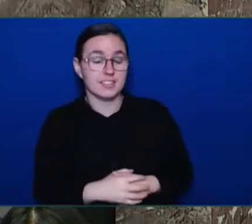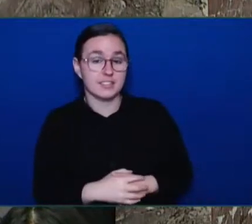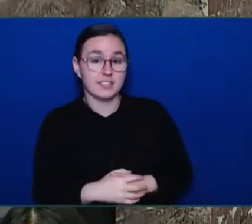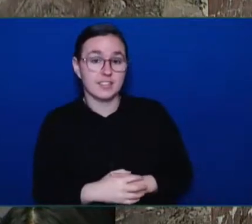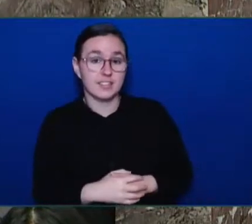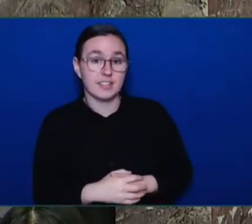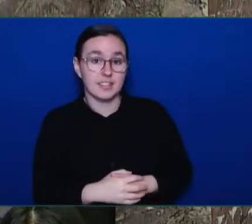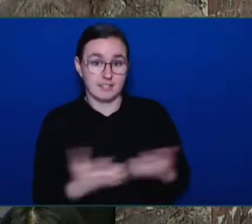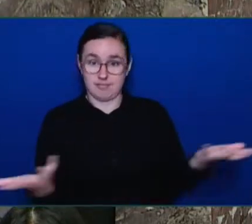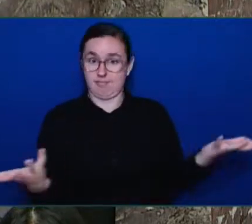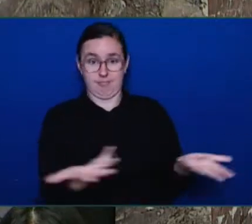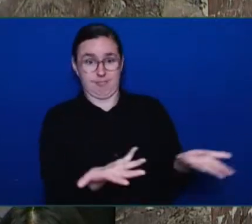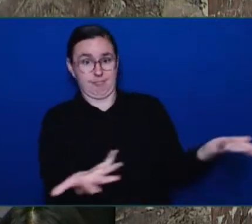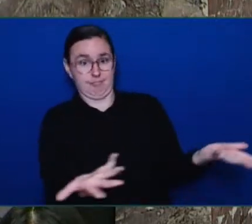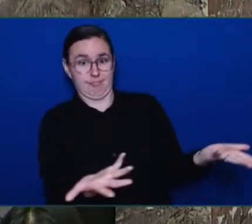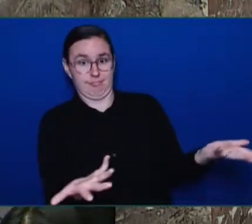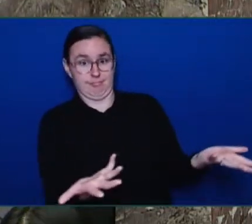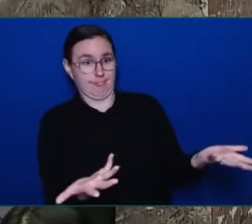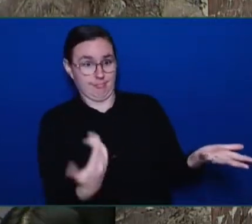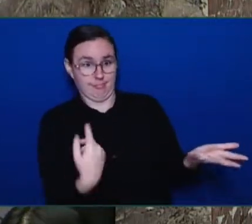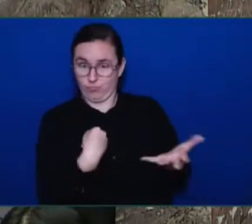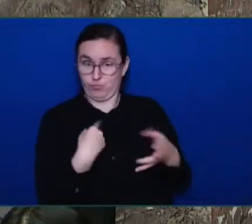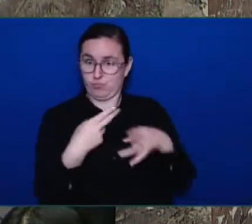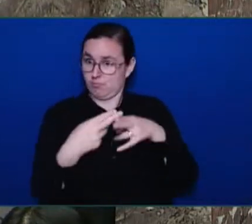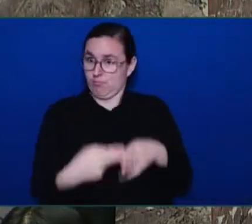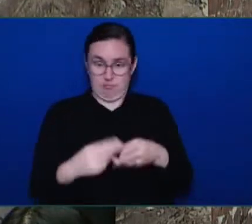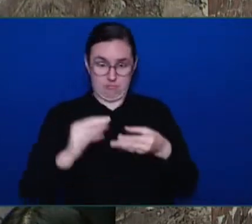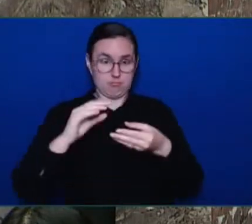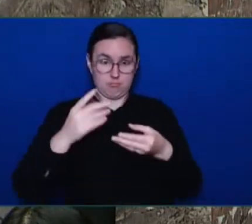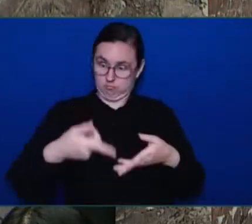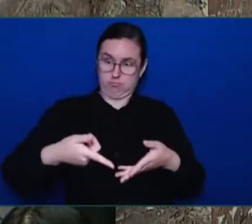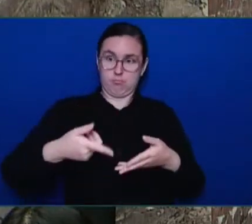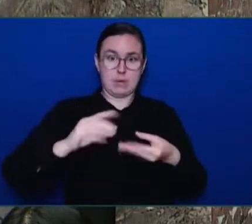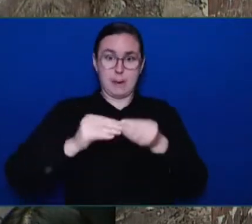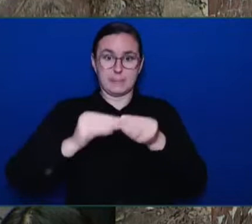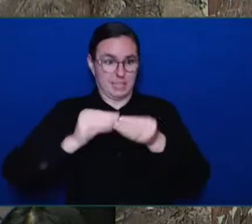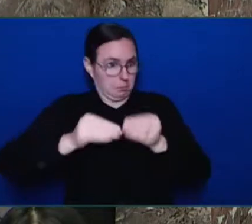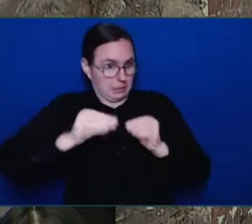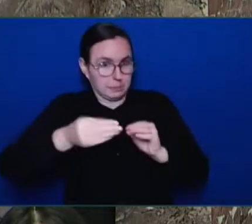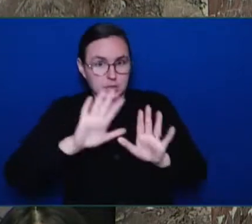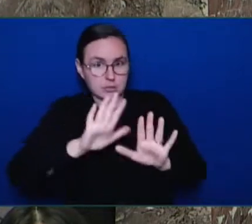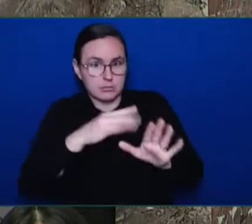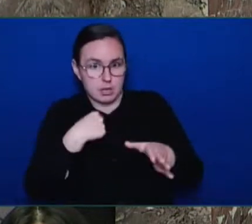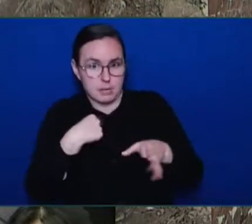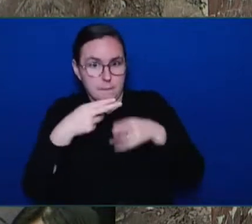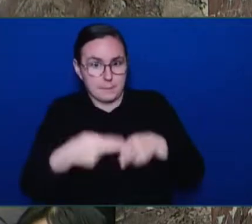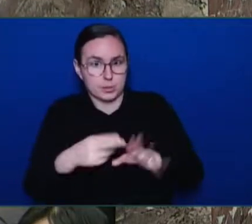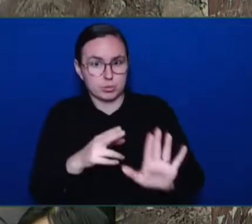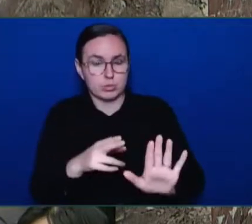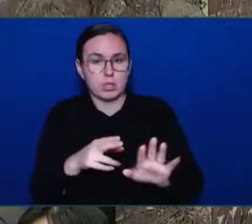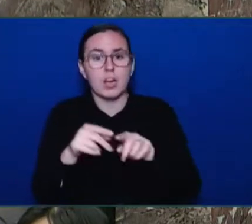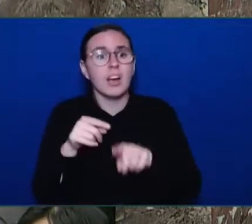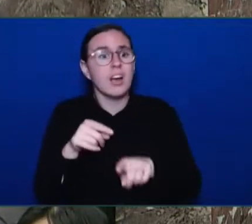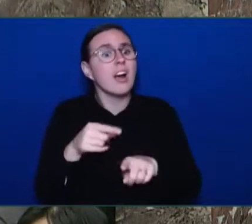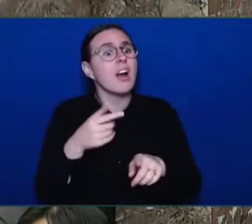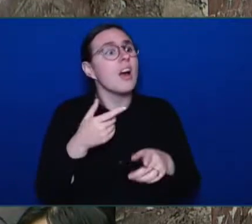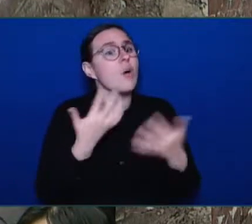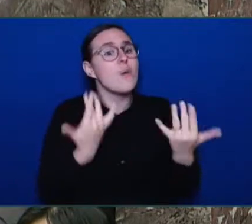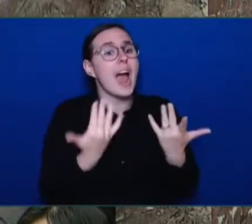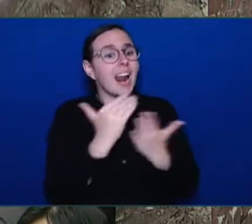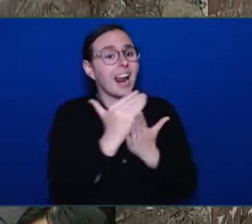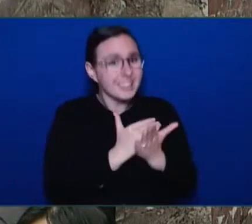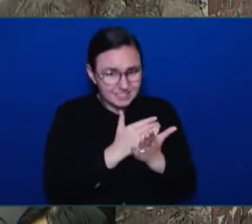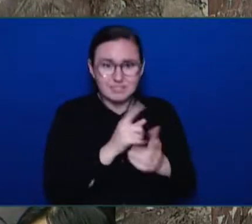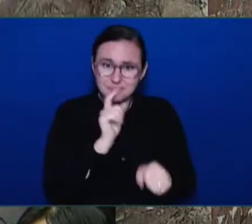Speaker. That's CIHI data, and it demonstrates that. When you were waiting in Northern Health to get diagnostic